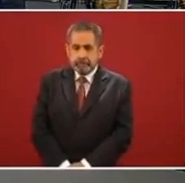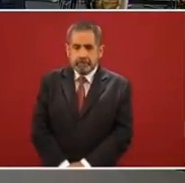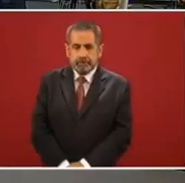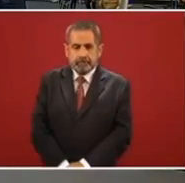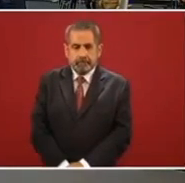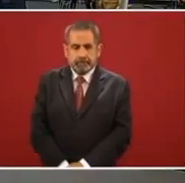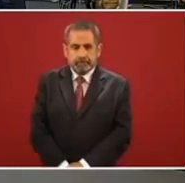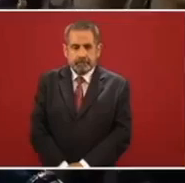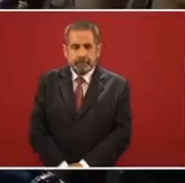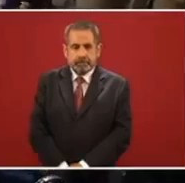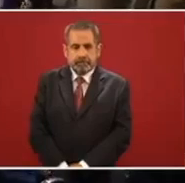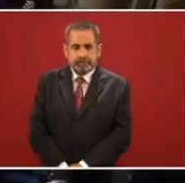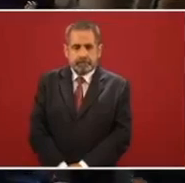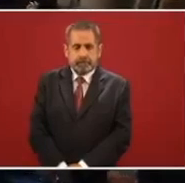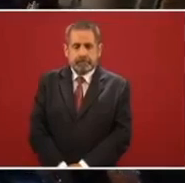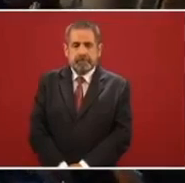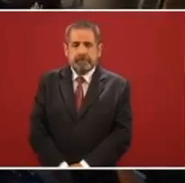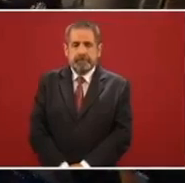a ver.